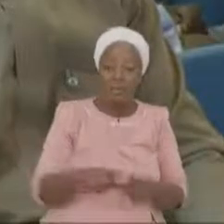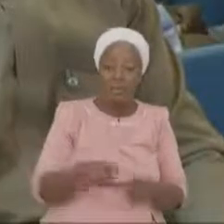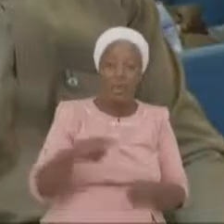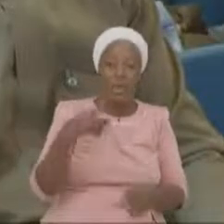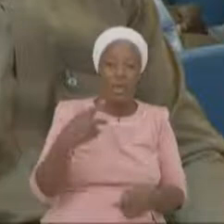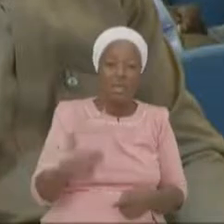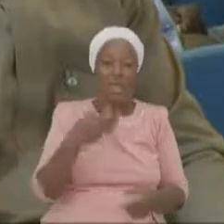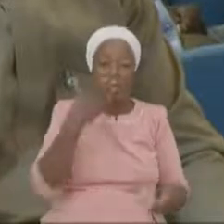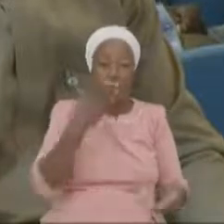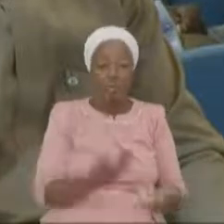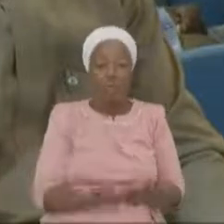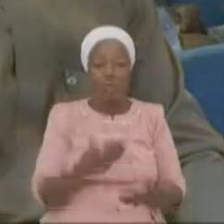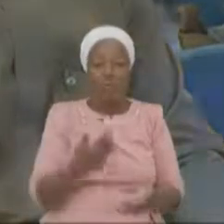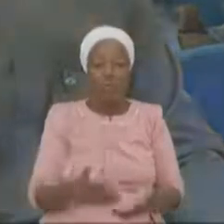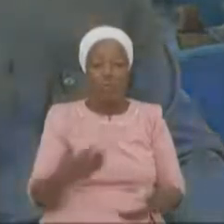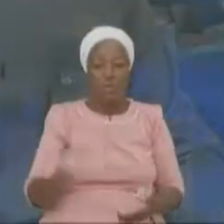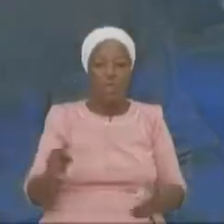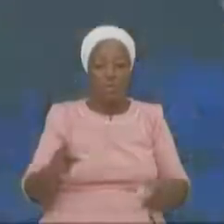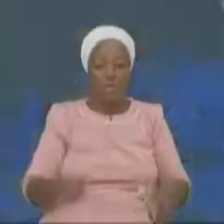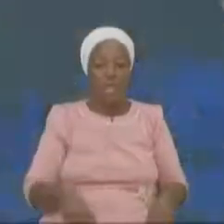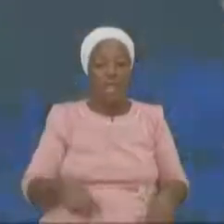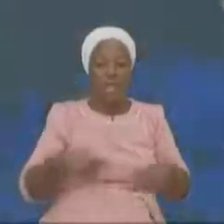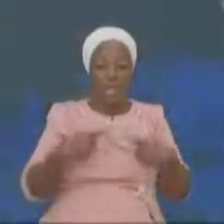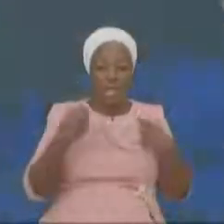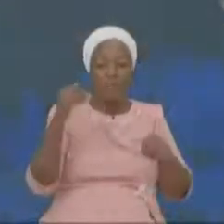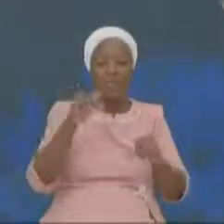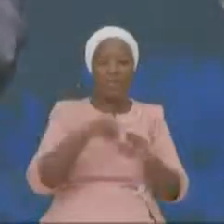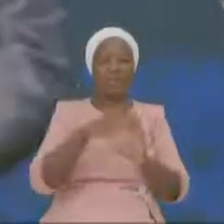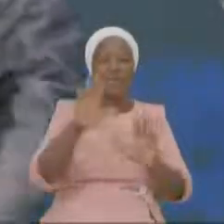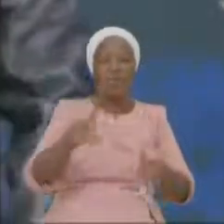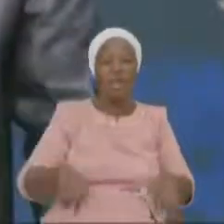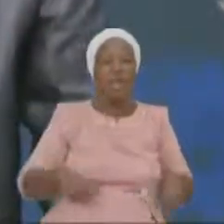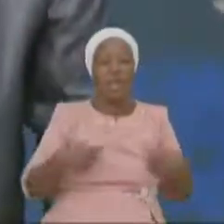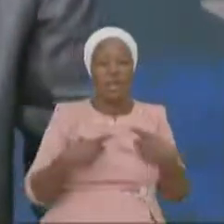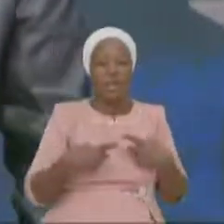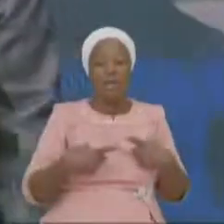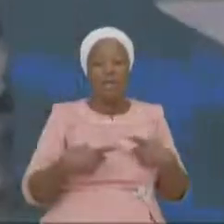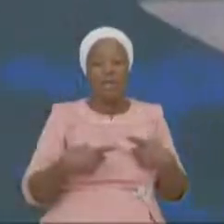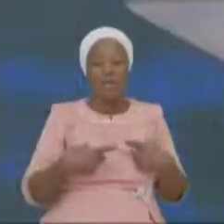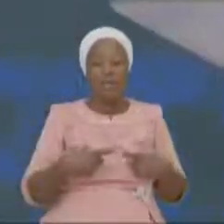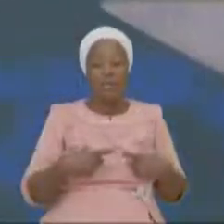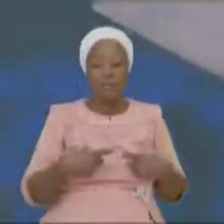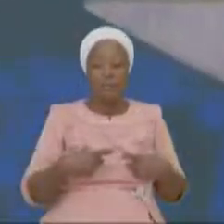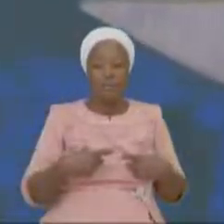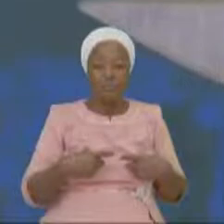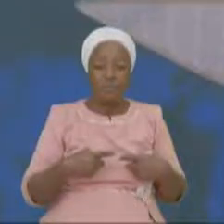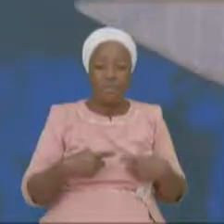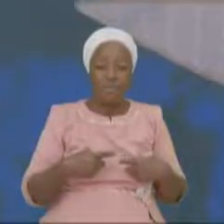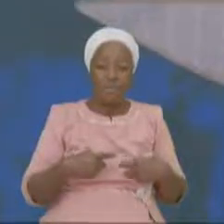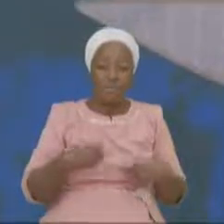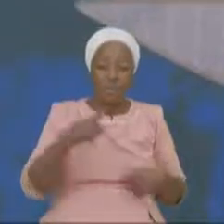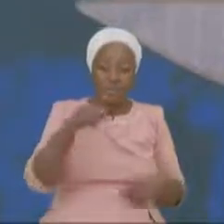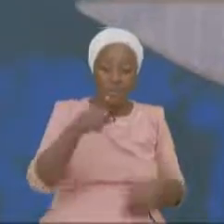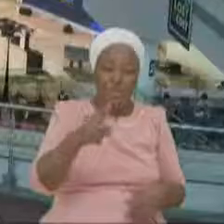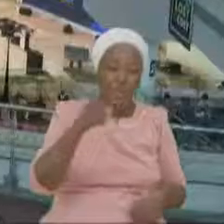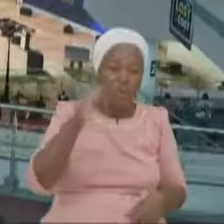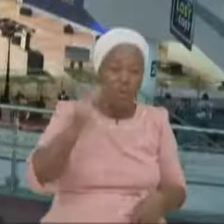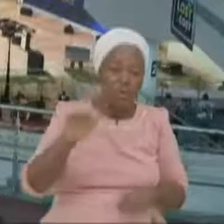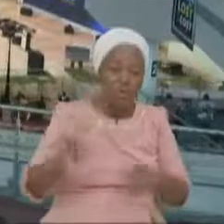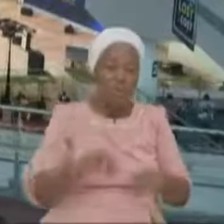good thing lives in your life, you will do mighty